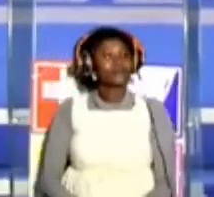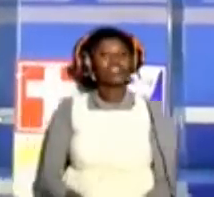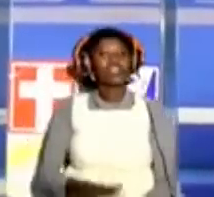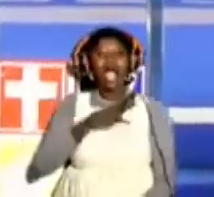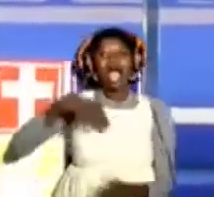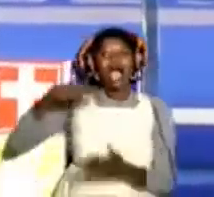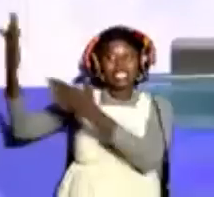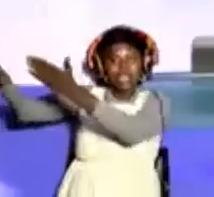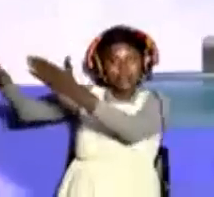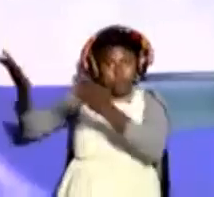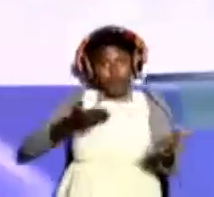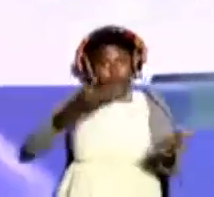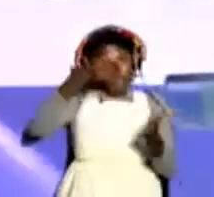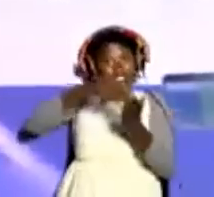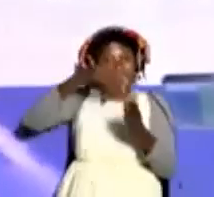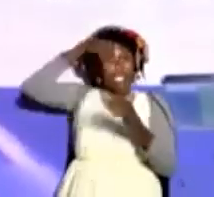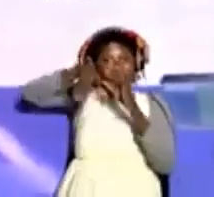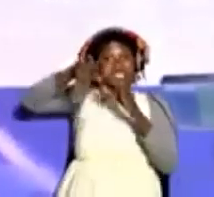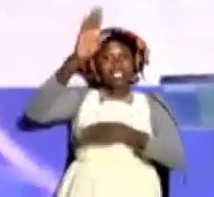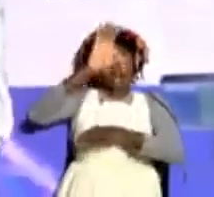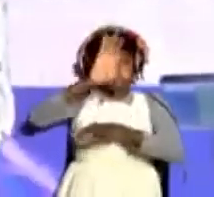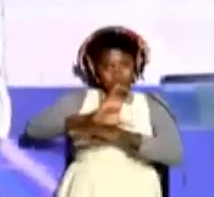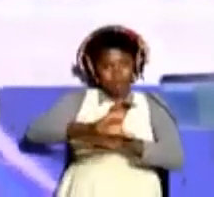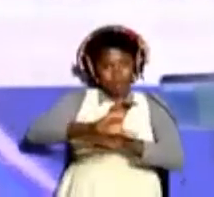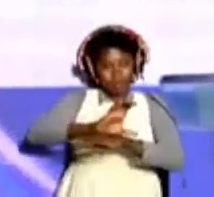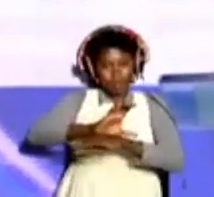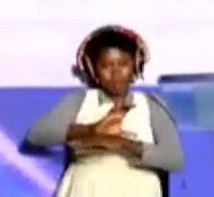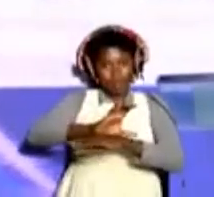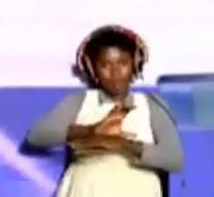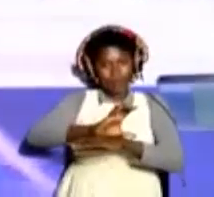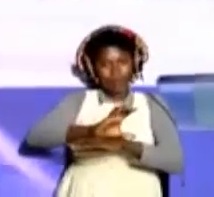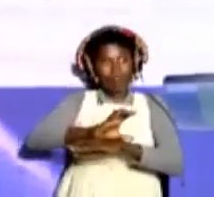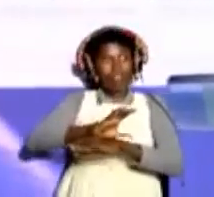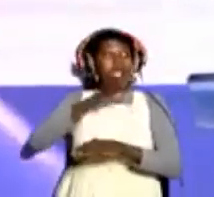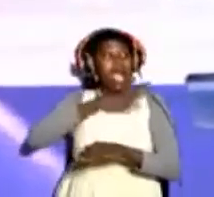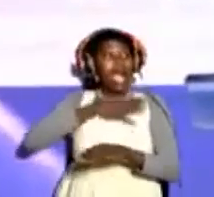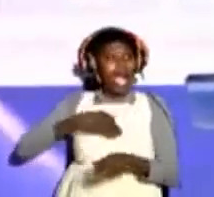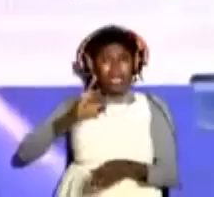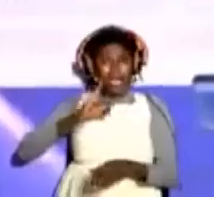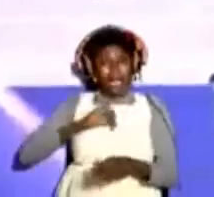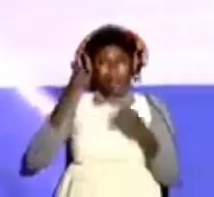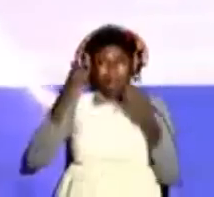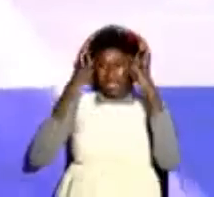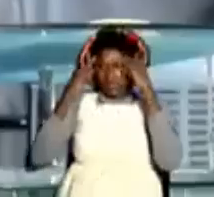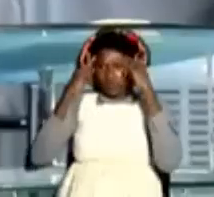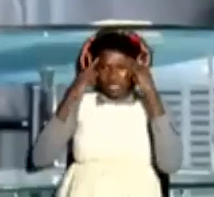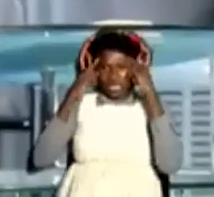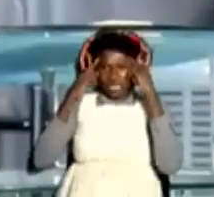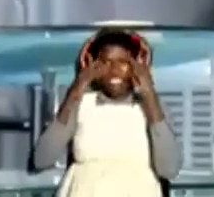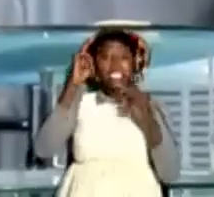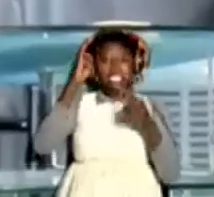And he brought it inside the sanctuary. I imagine that he may have blessed it.